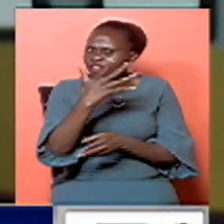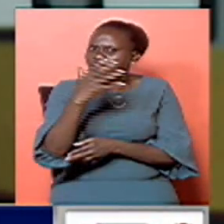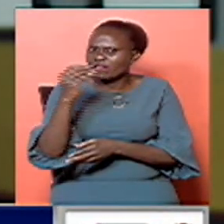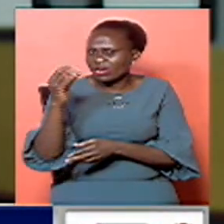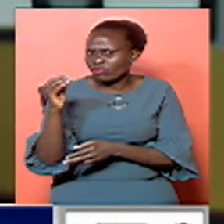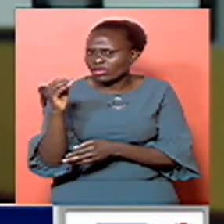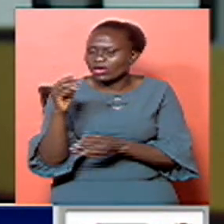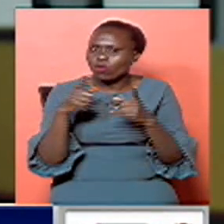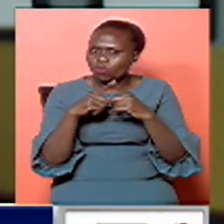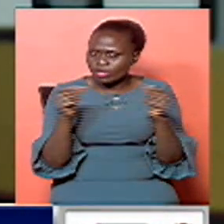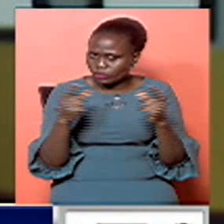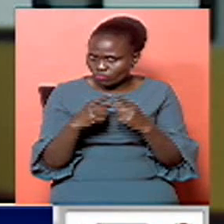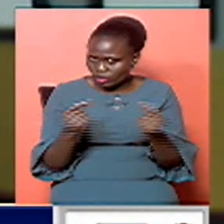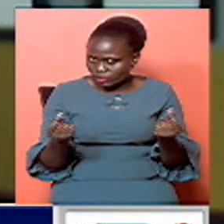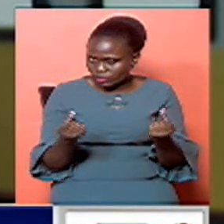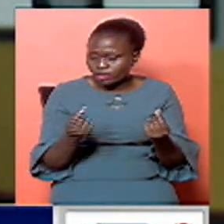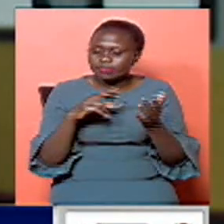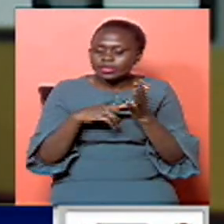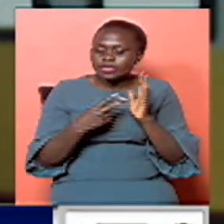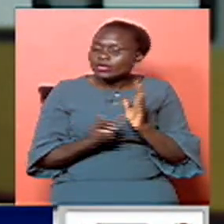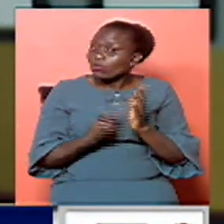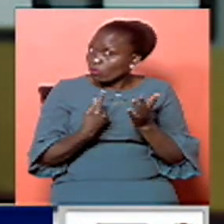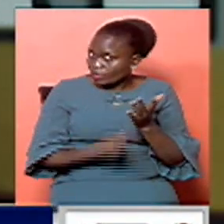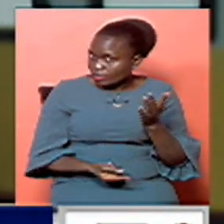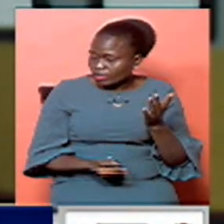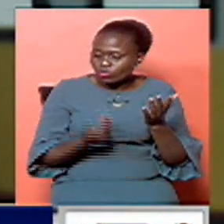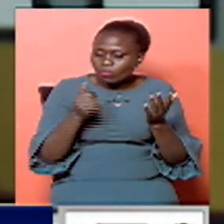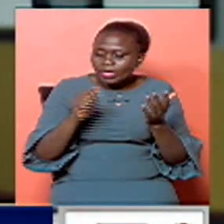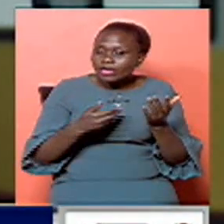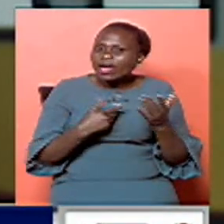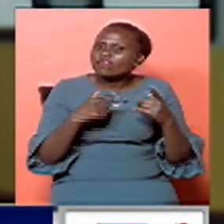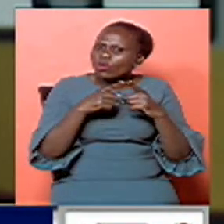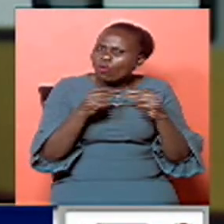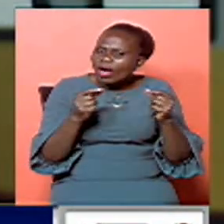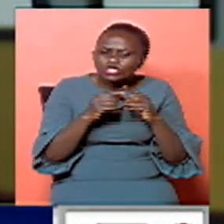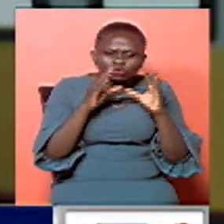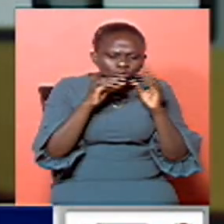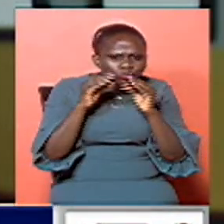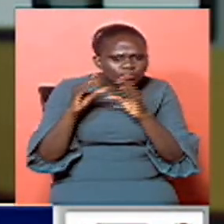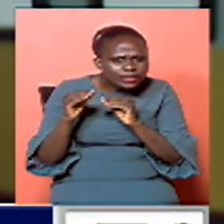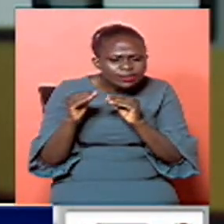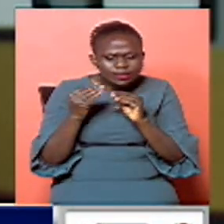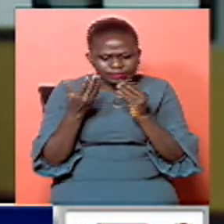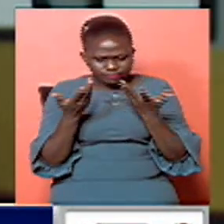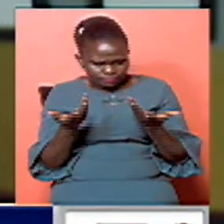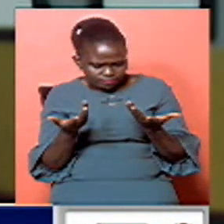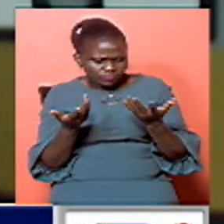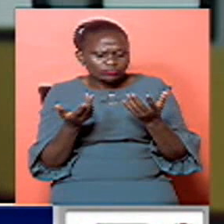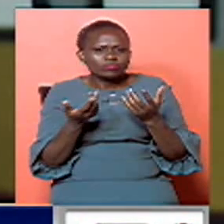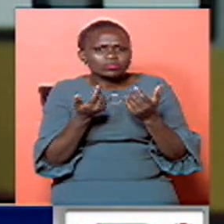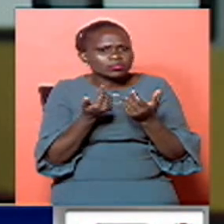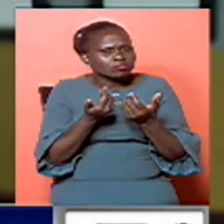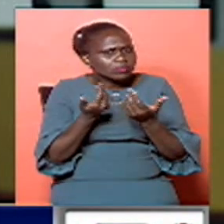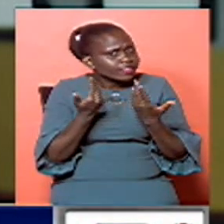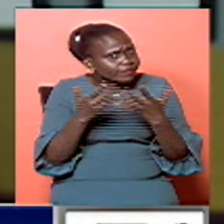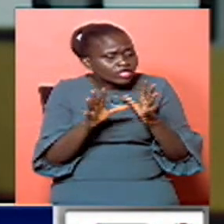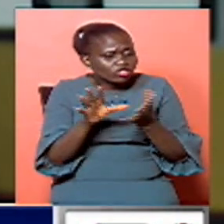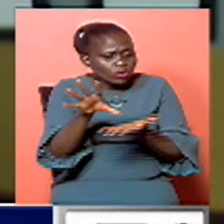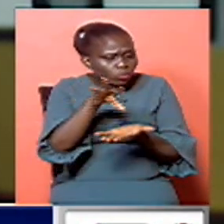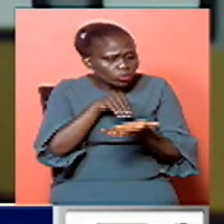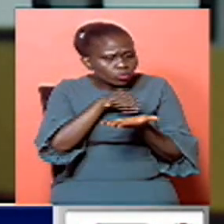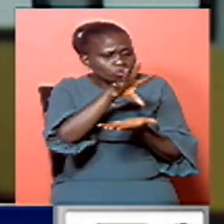words. You must be able to have the words to speak, the vocabulary. Have you gathered